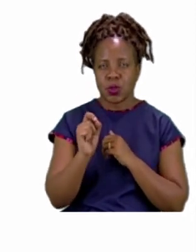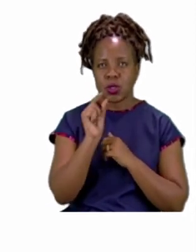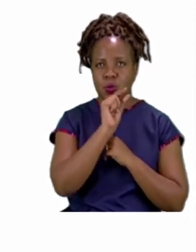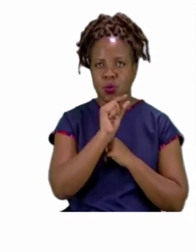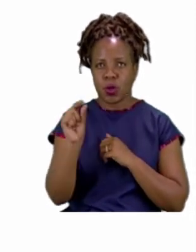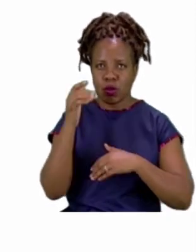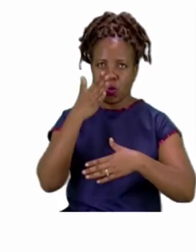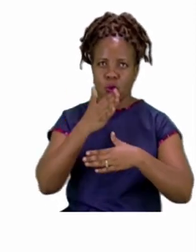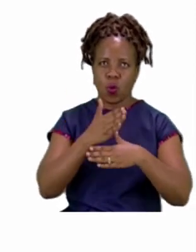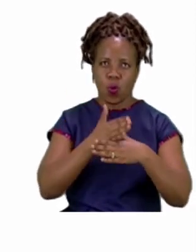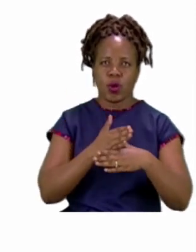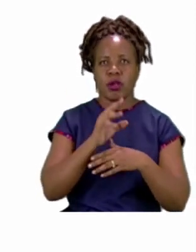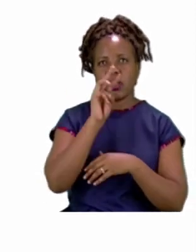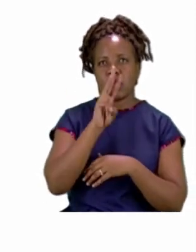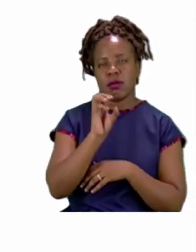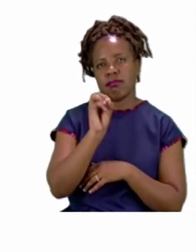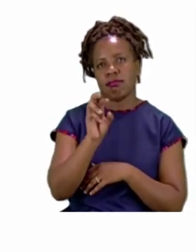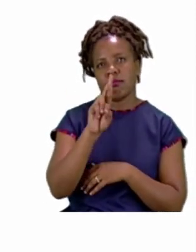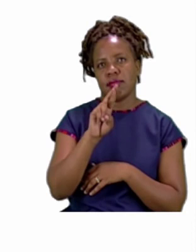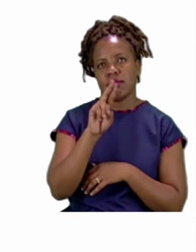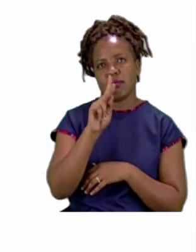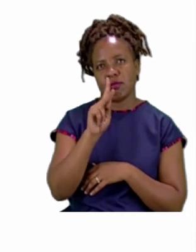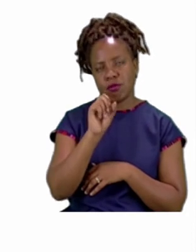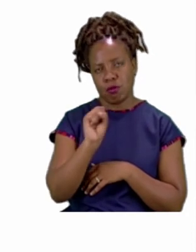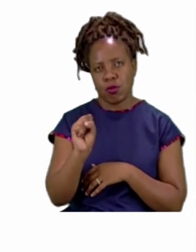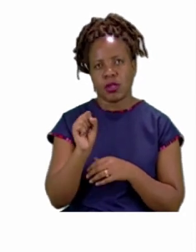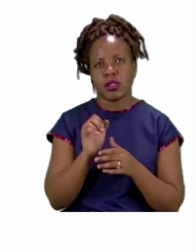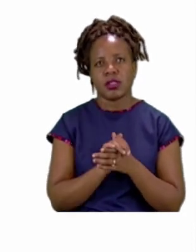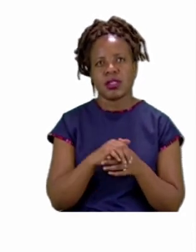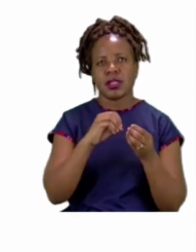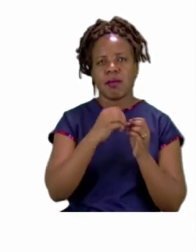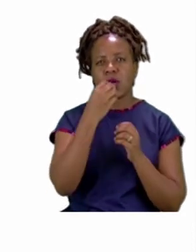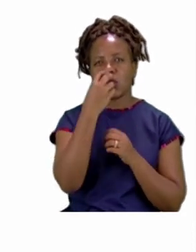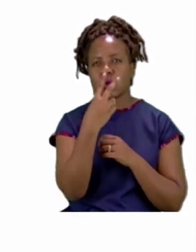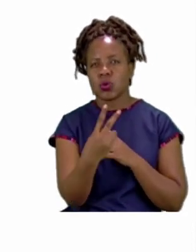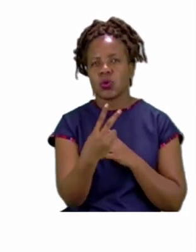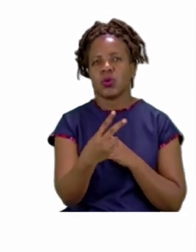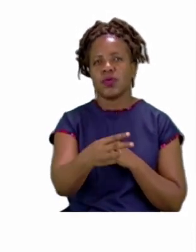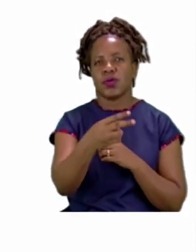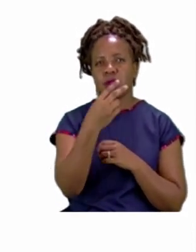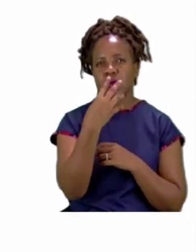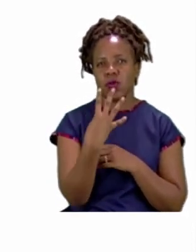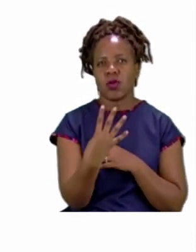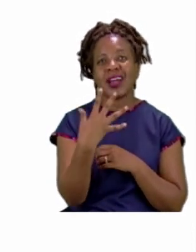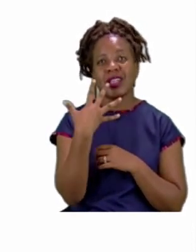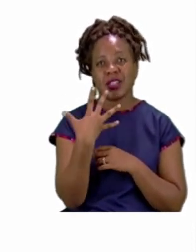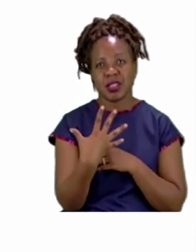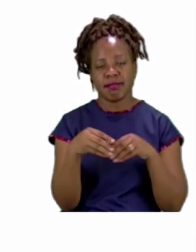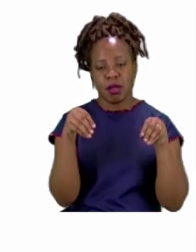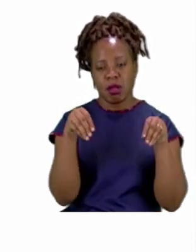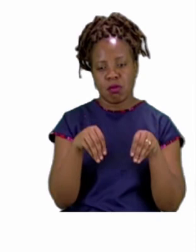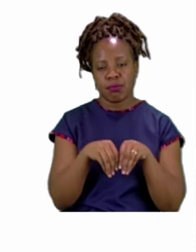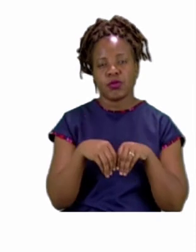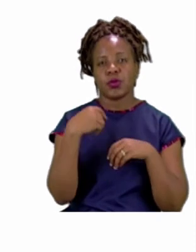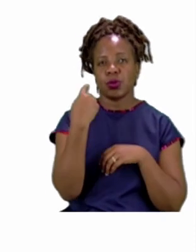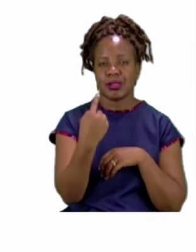The rest of the questions you're going to do by yourselves, please make sure you read the sentence, then